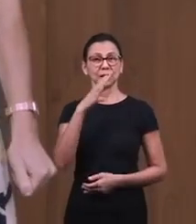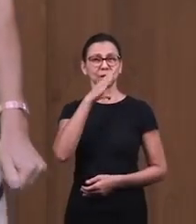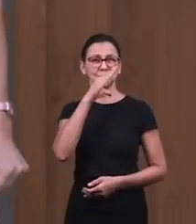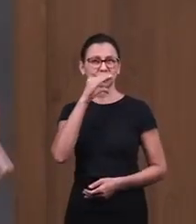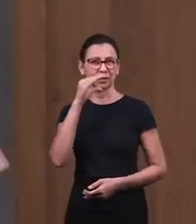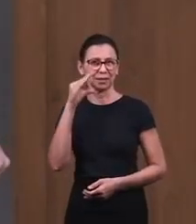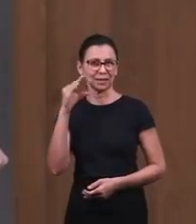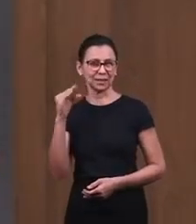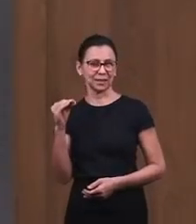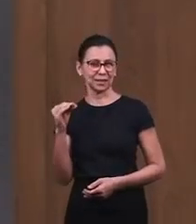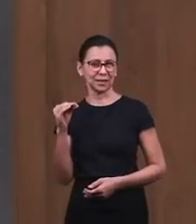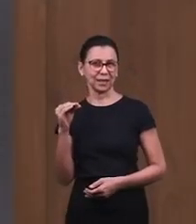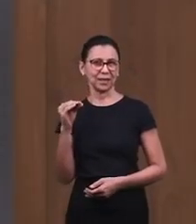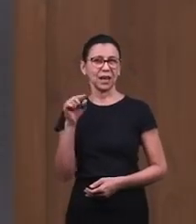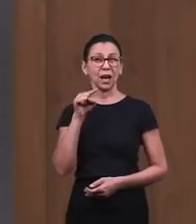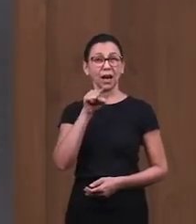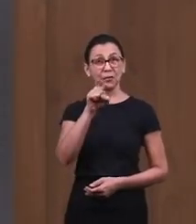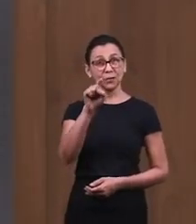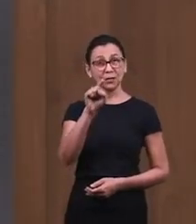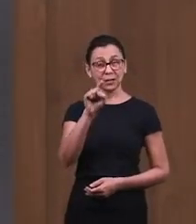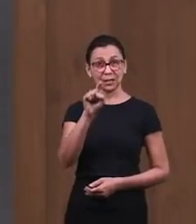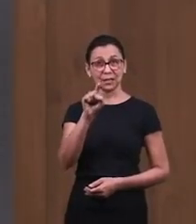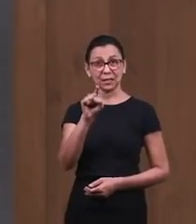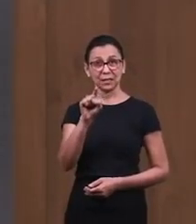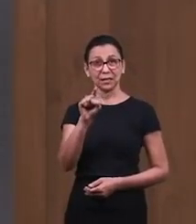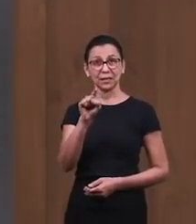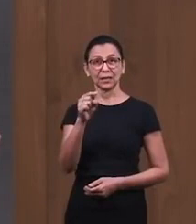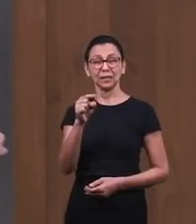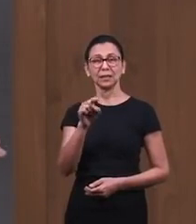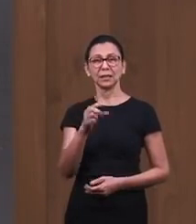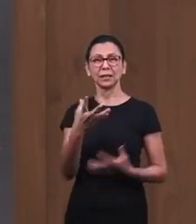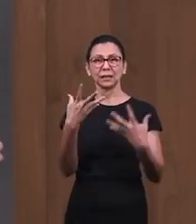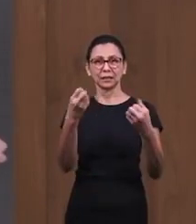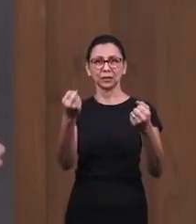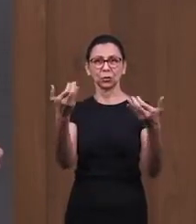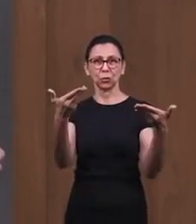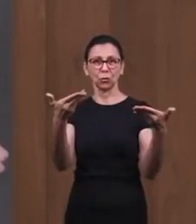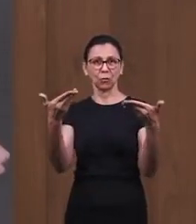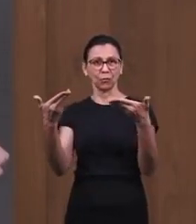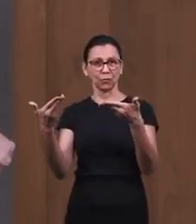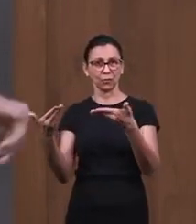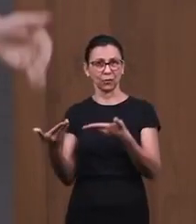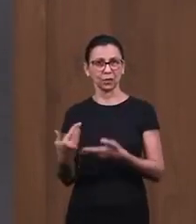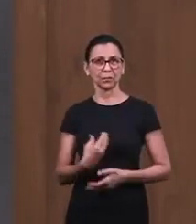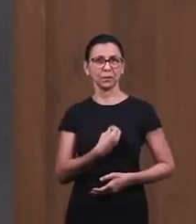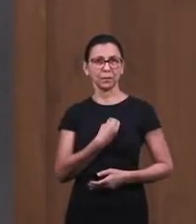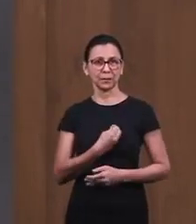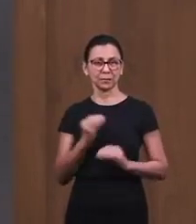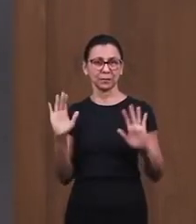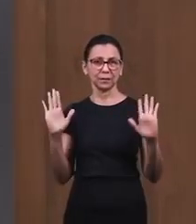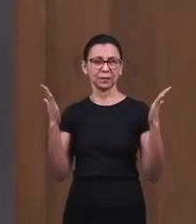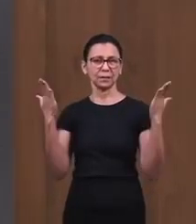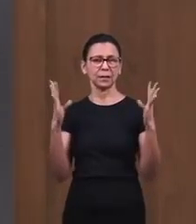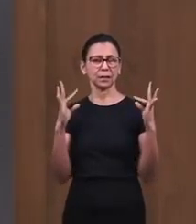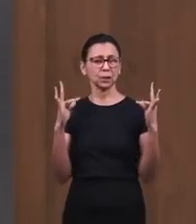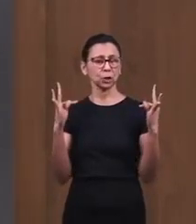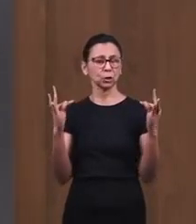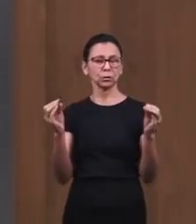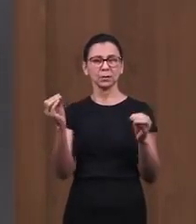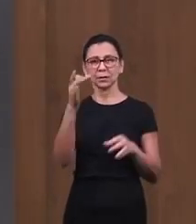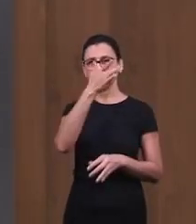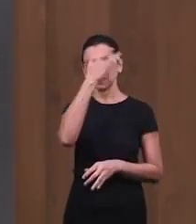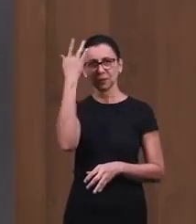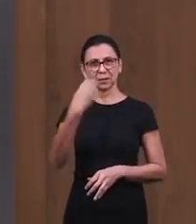are adolescents. You who accepted this invitation to participate with us in this event, and all the